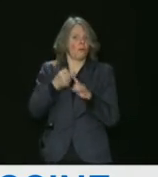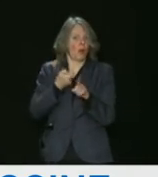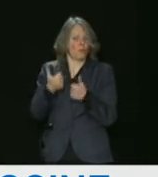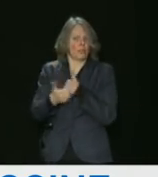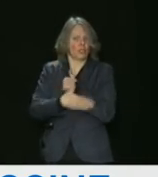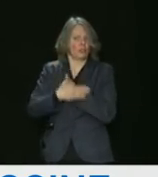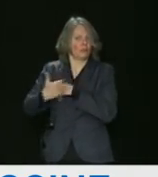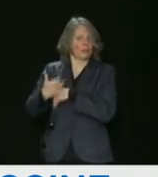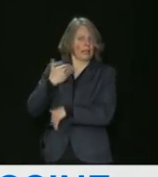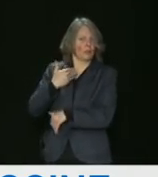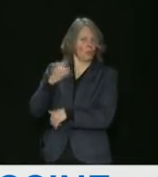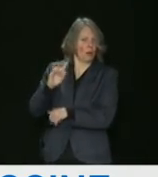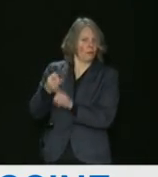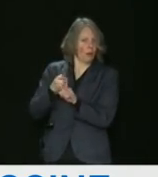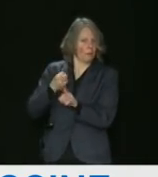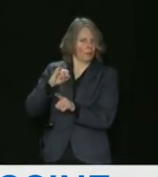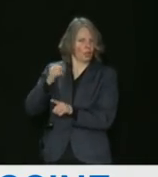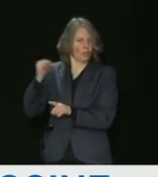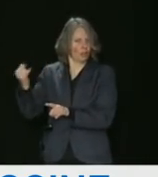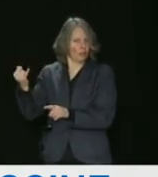from.